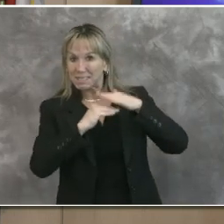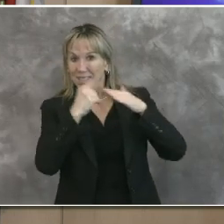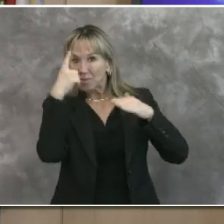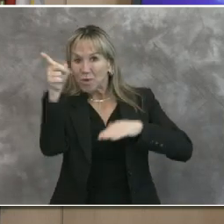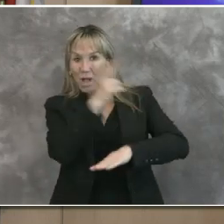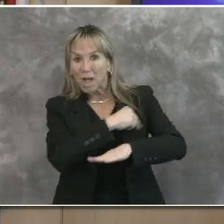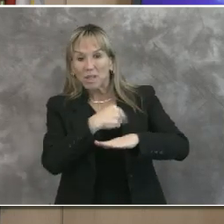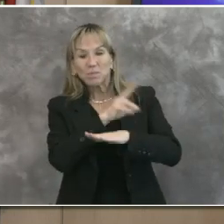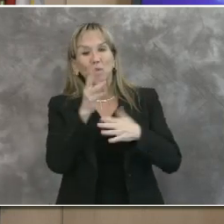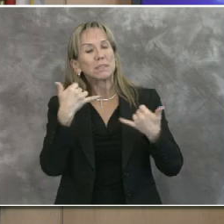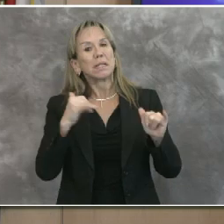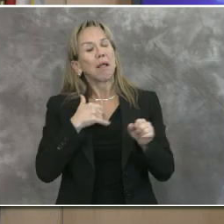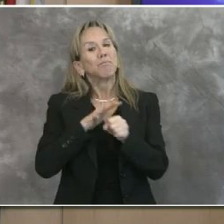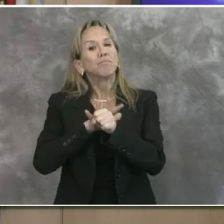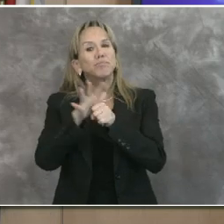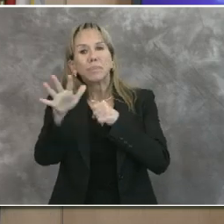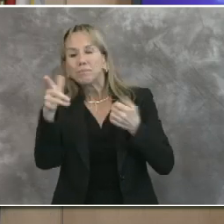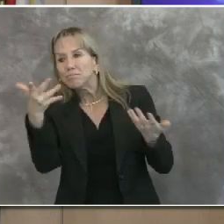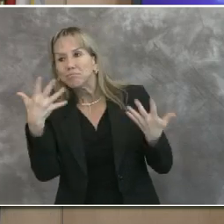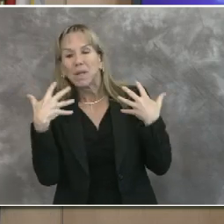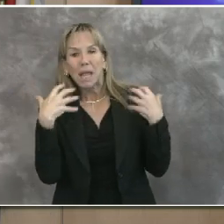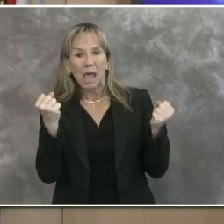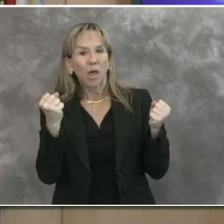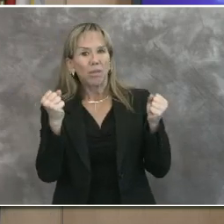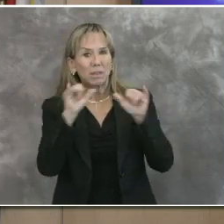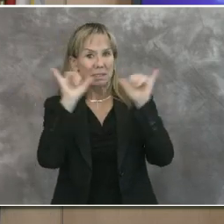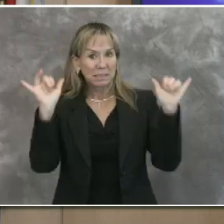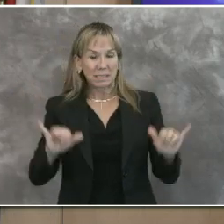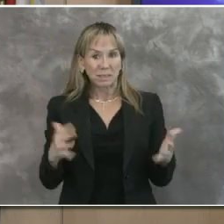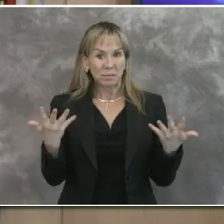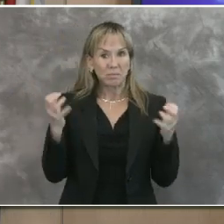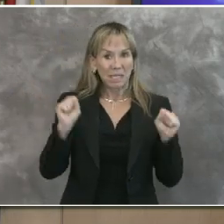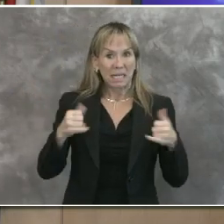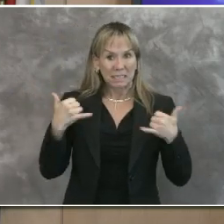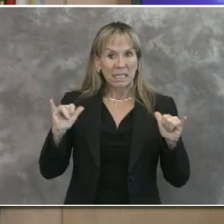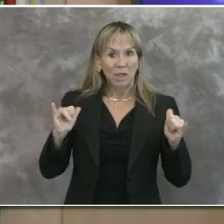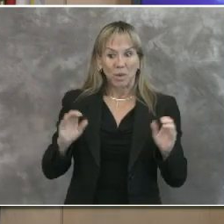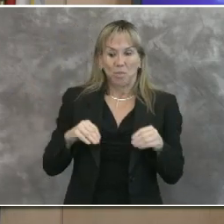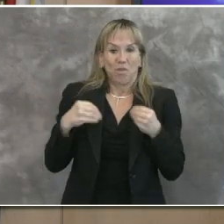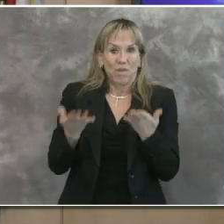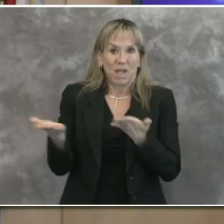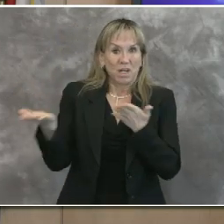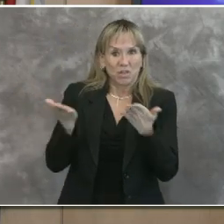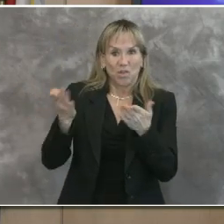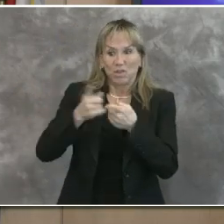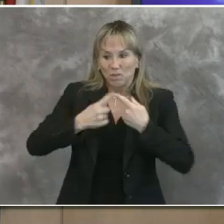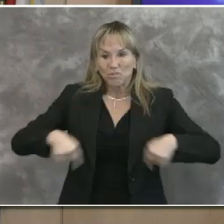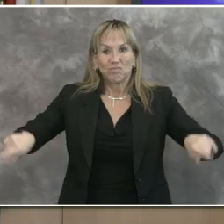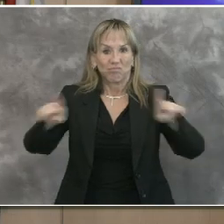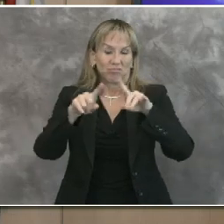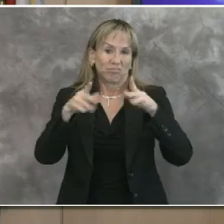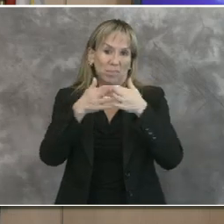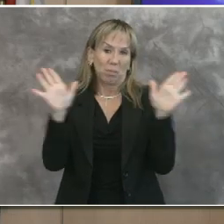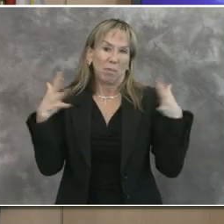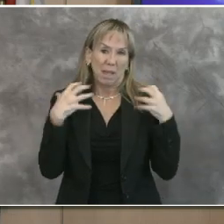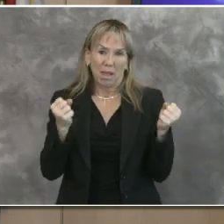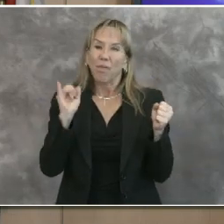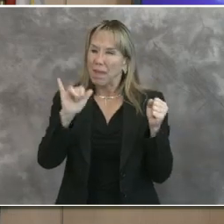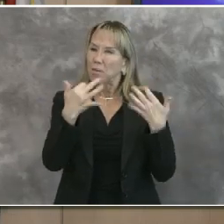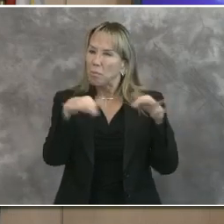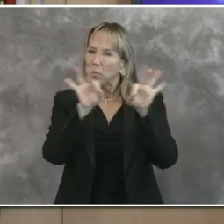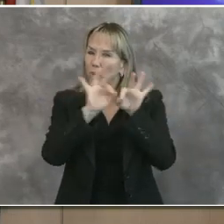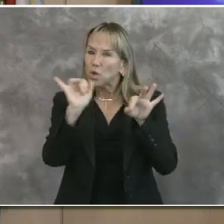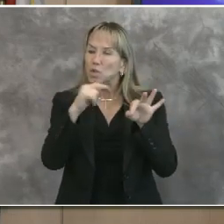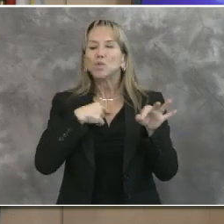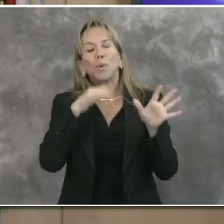point at which our healthcare system becomes overly taxed and overly strained, because we think that is an important indicator. And so we're going to continue to